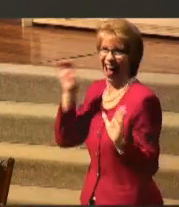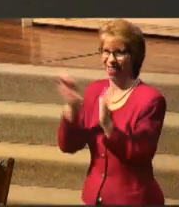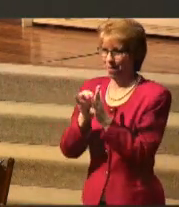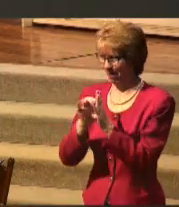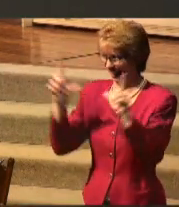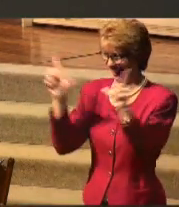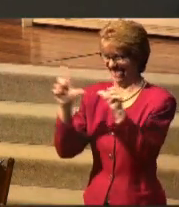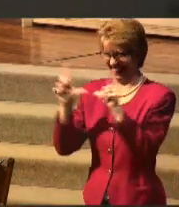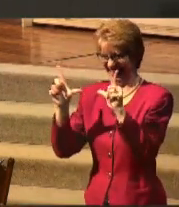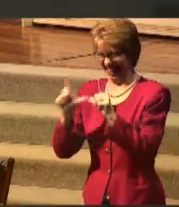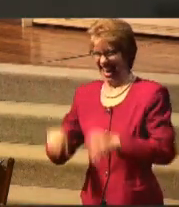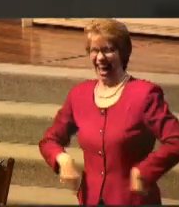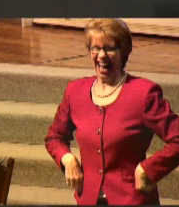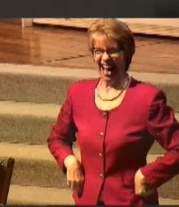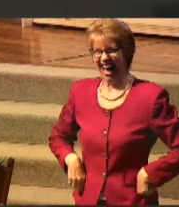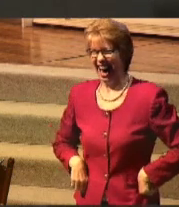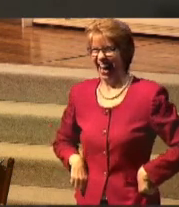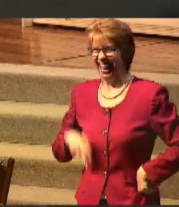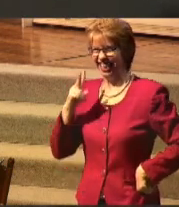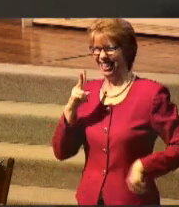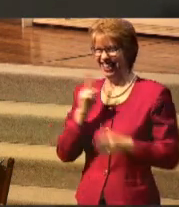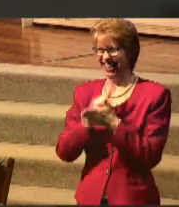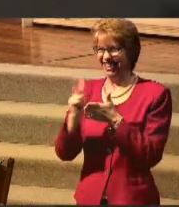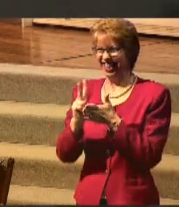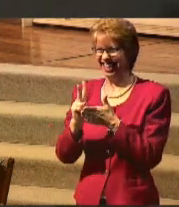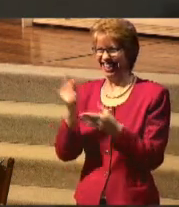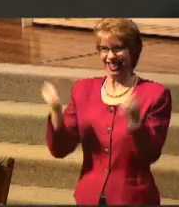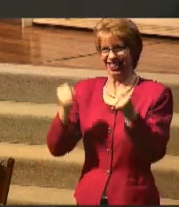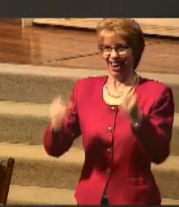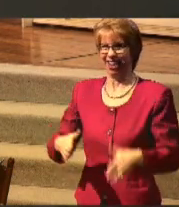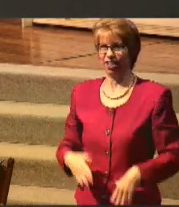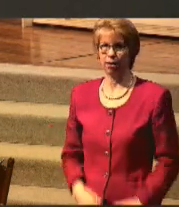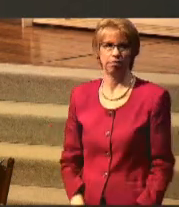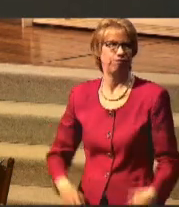know? After about 2 weeks of driving, what's the big deal?